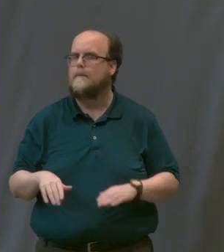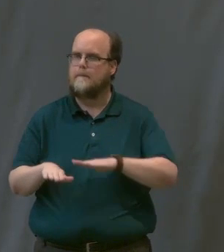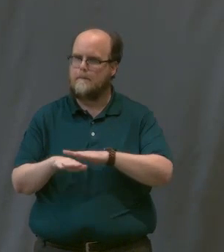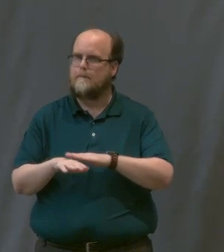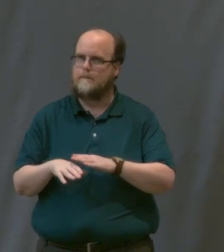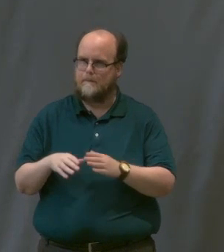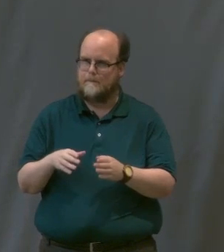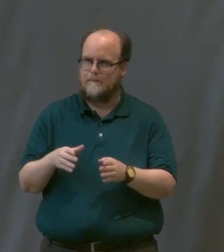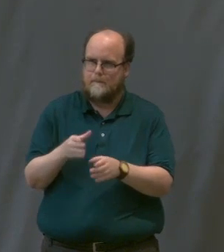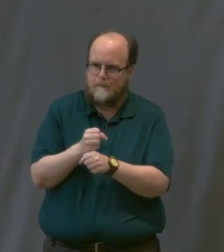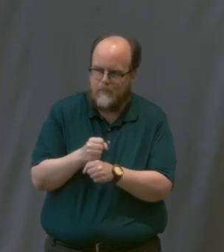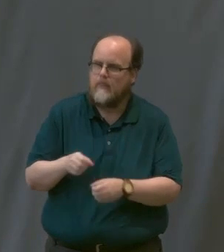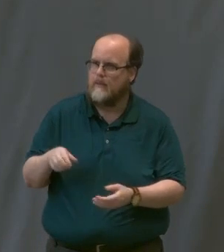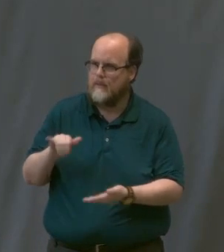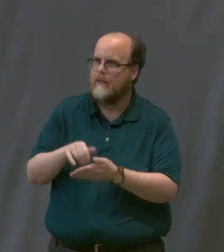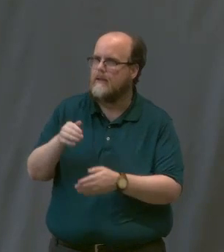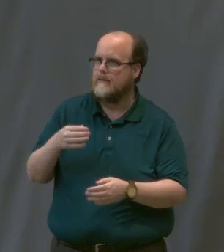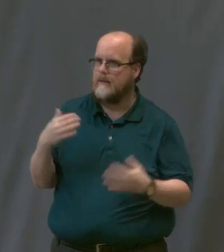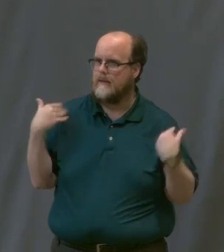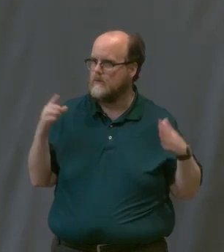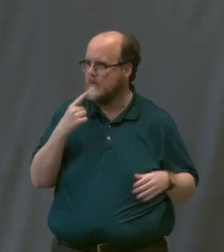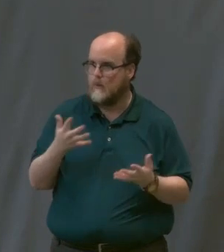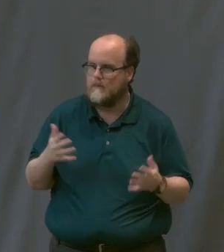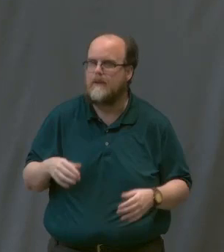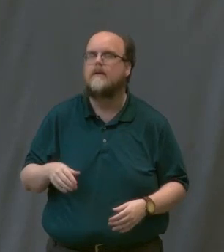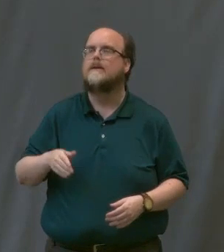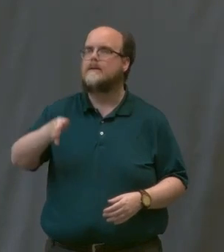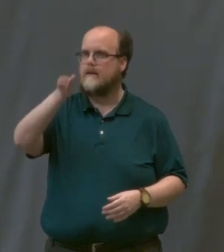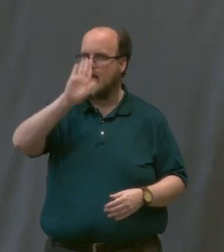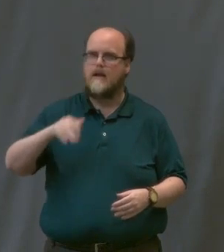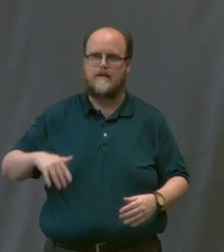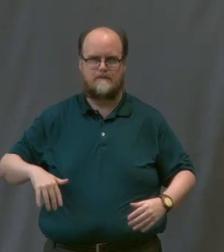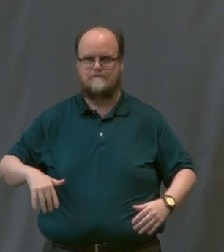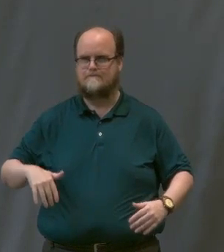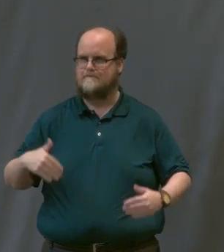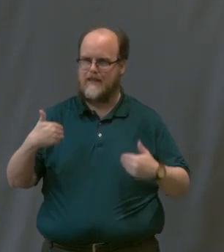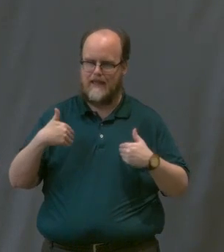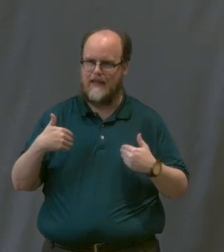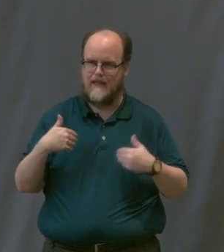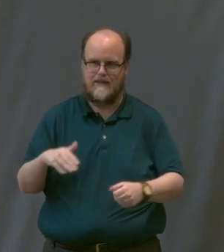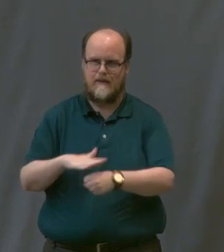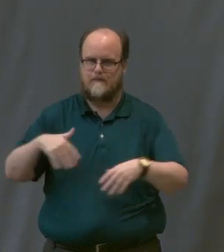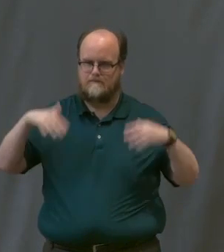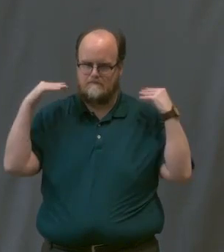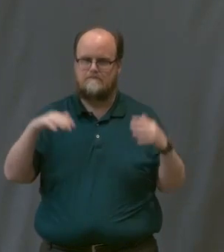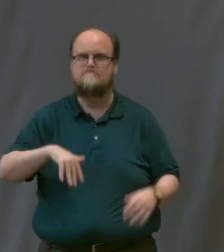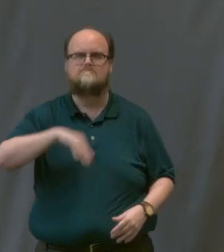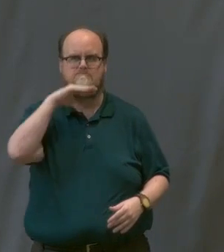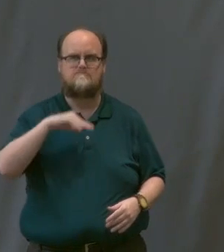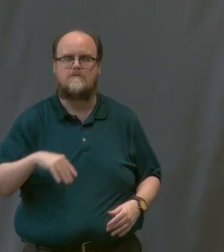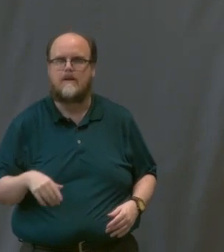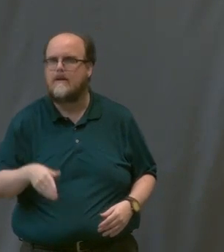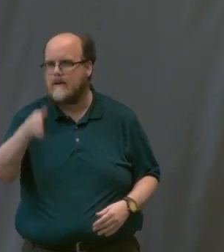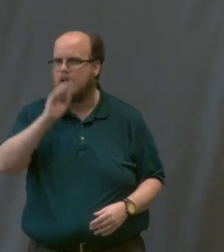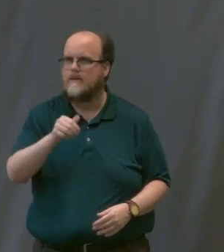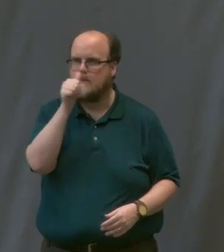that angel is saying is God has had enough. We see God's patience running out. And in